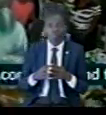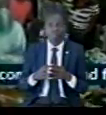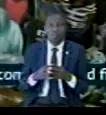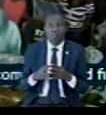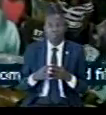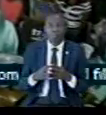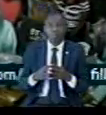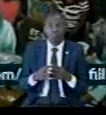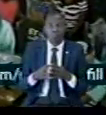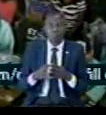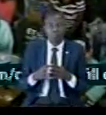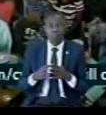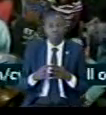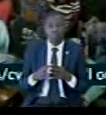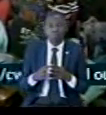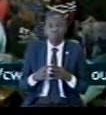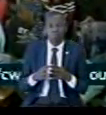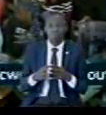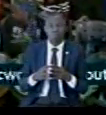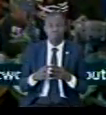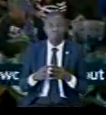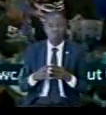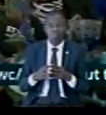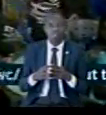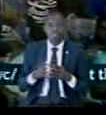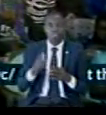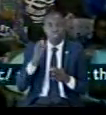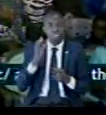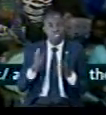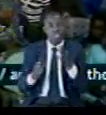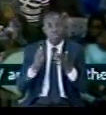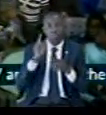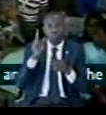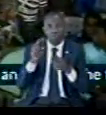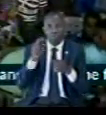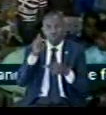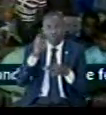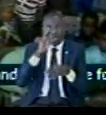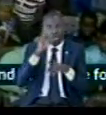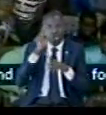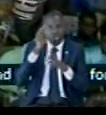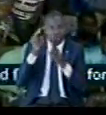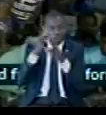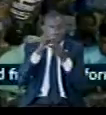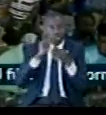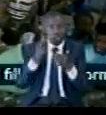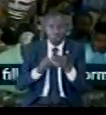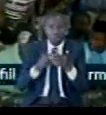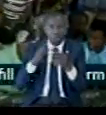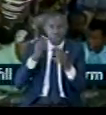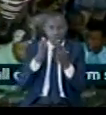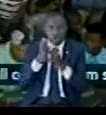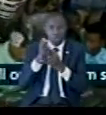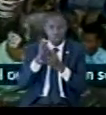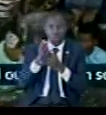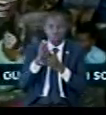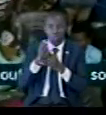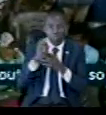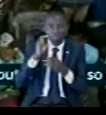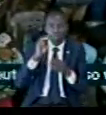media, you have given your life to Christ. Check the